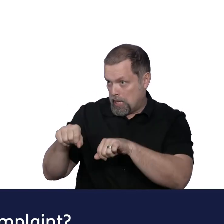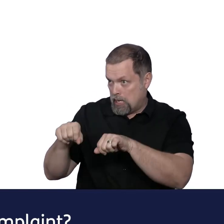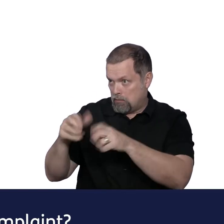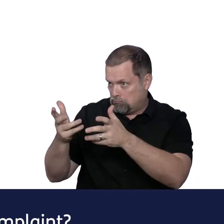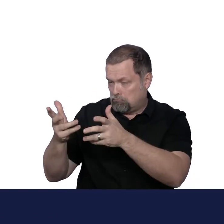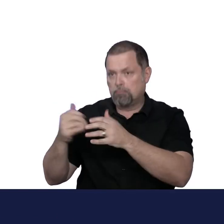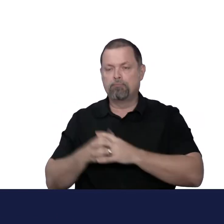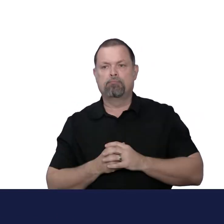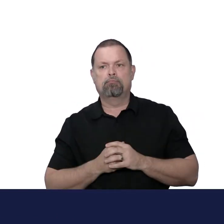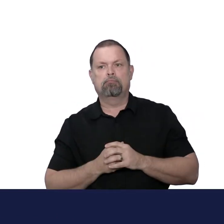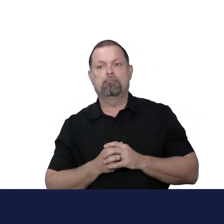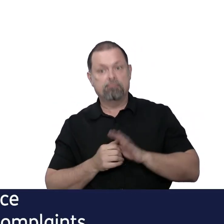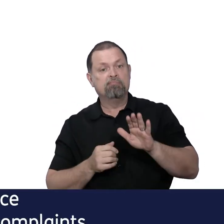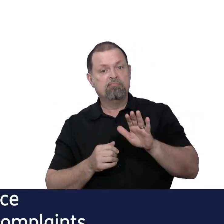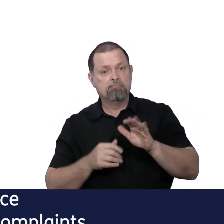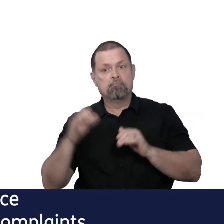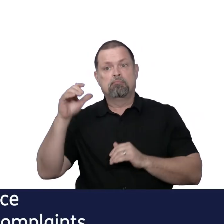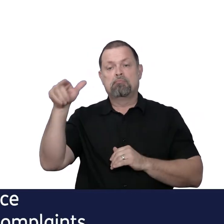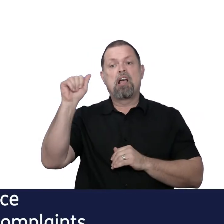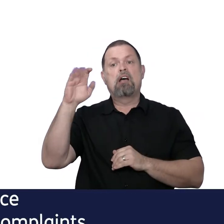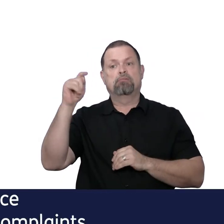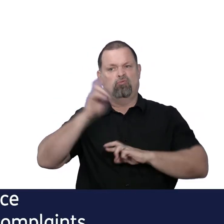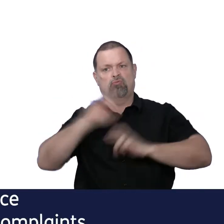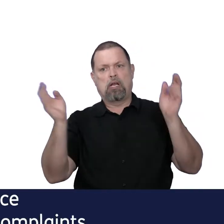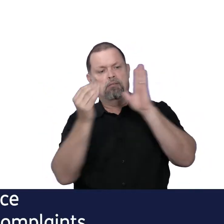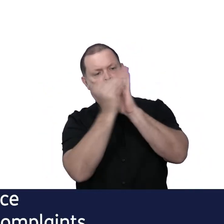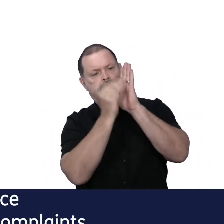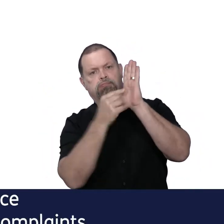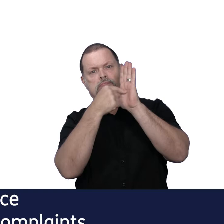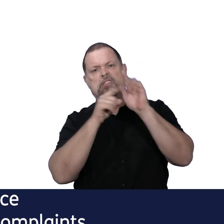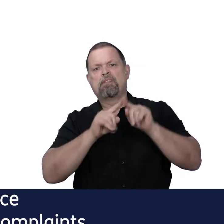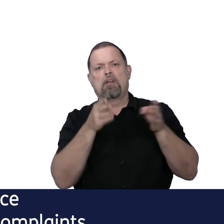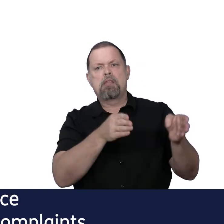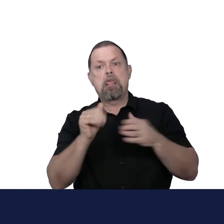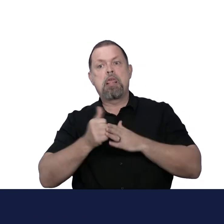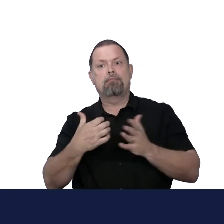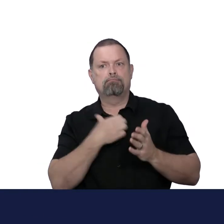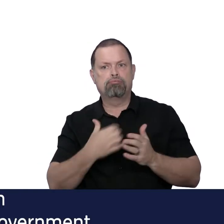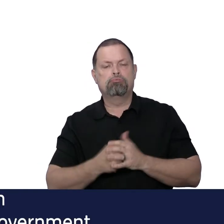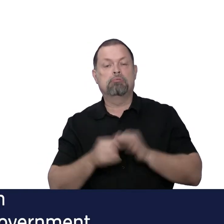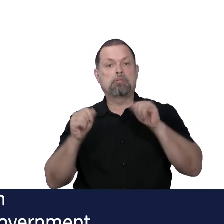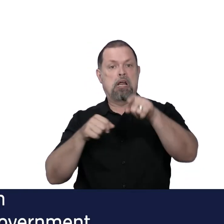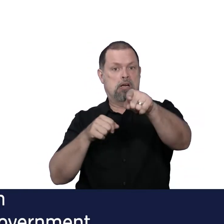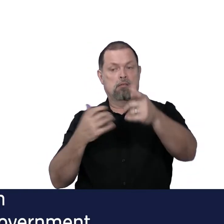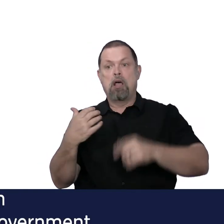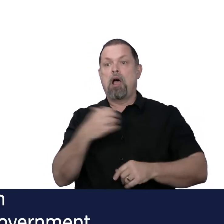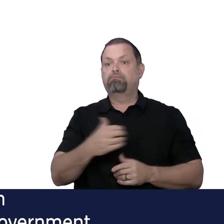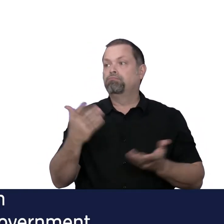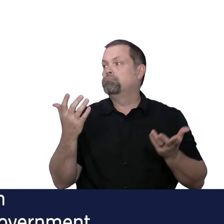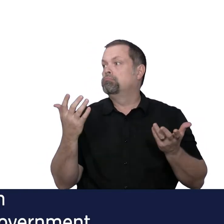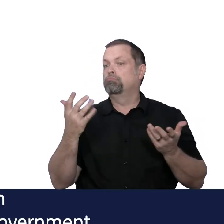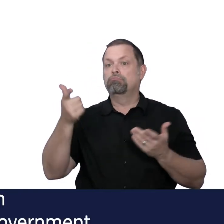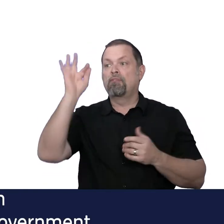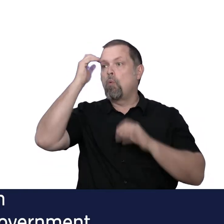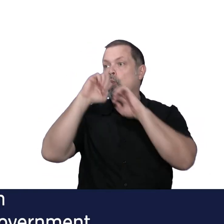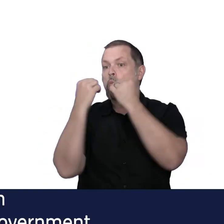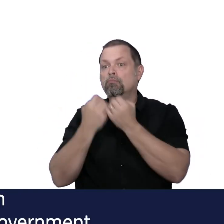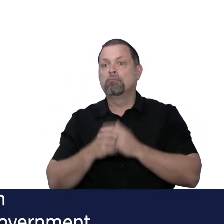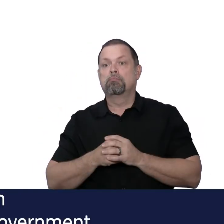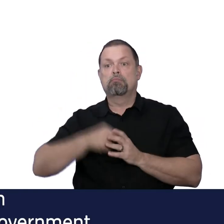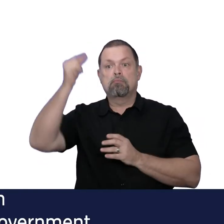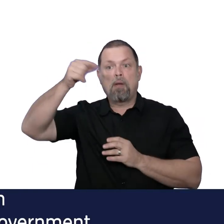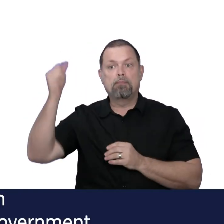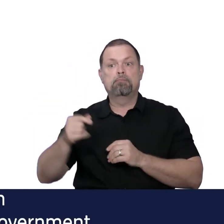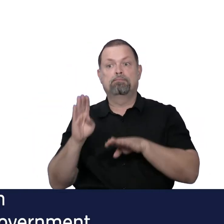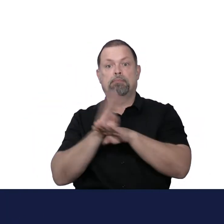a complaint? The Act puts in place different ways to make a complaint. You can complain if a federal